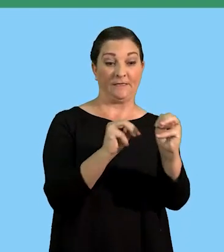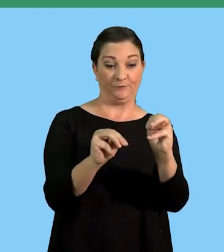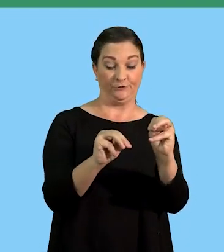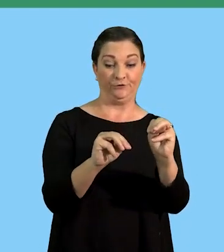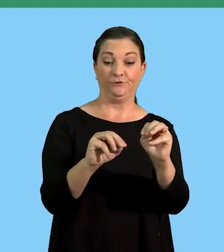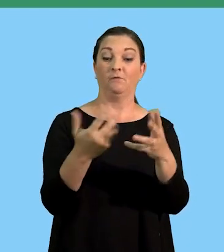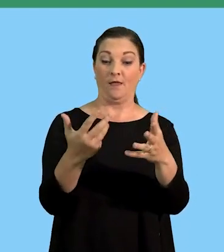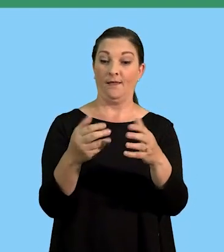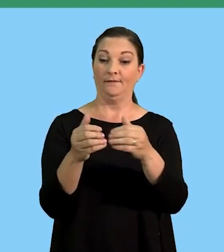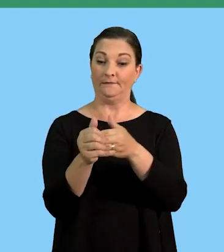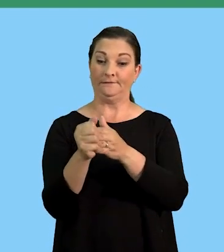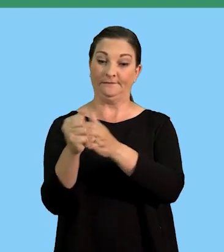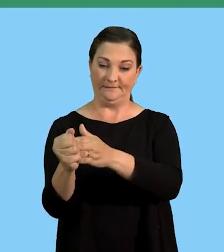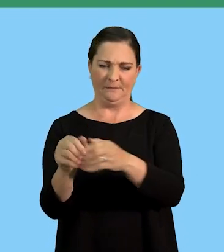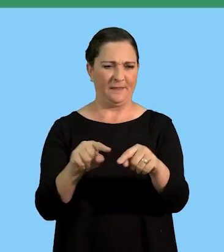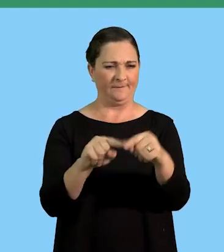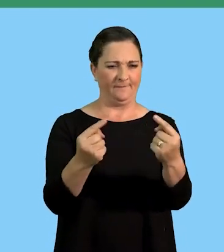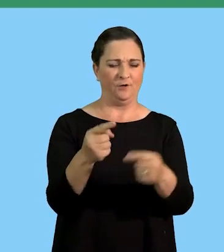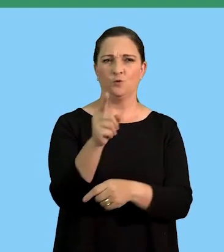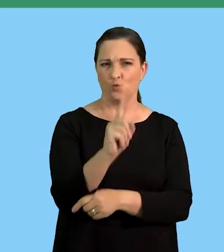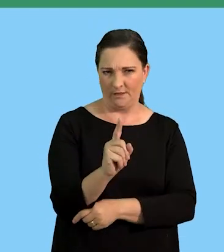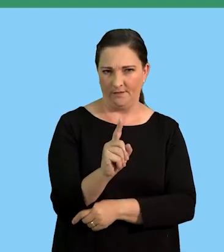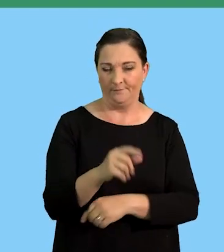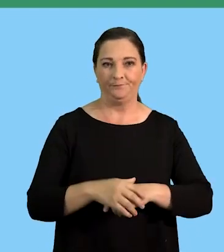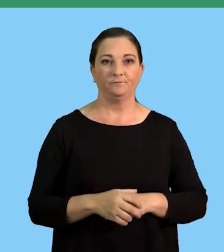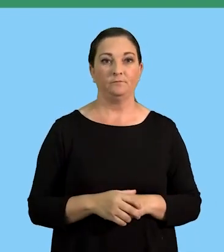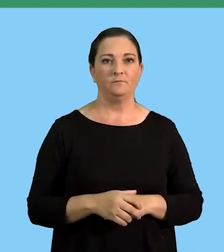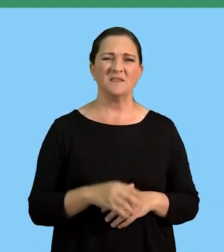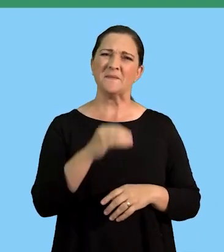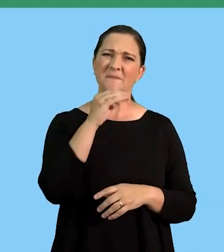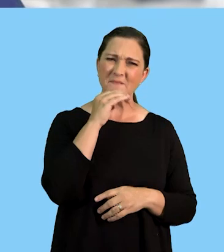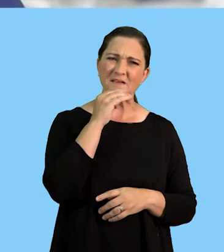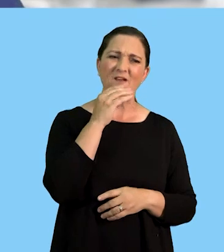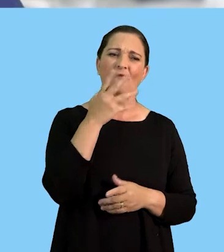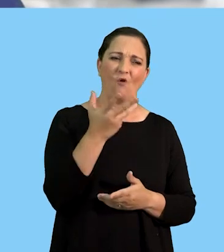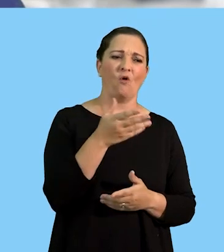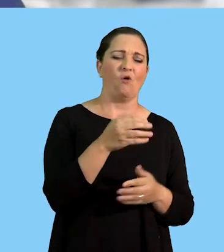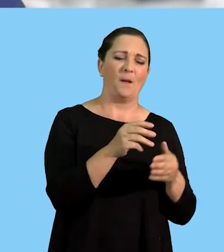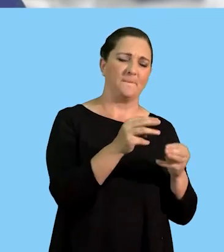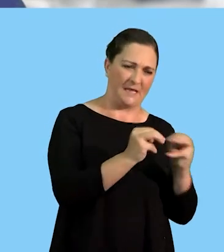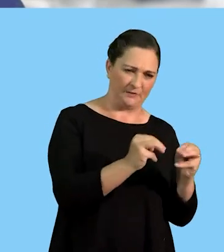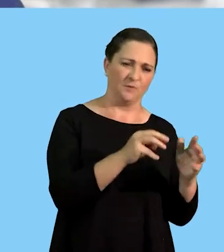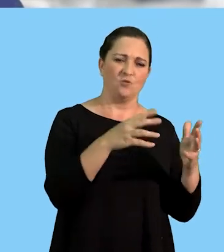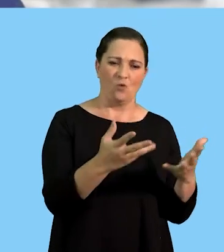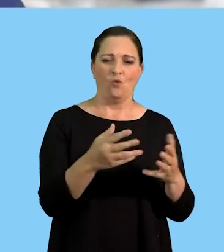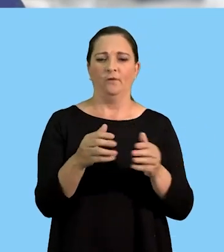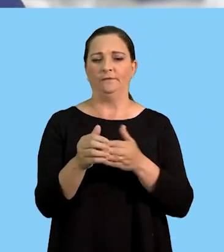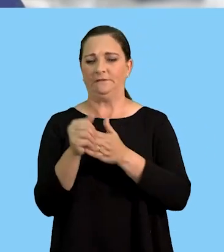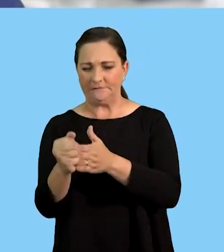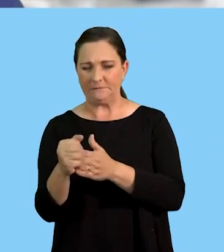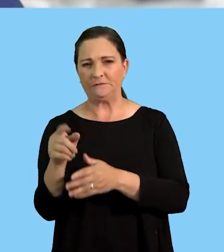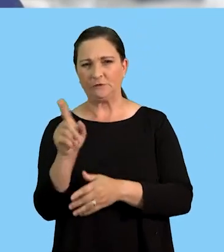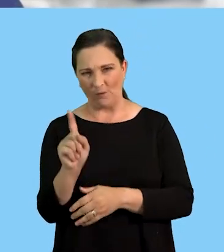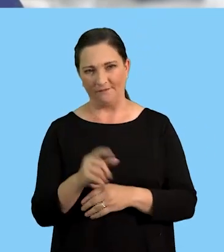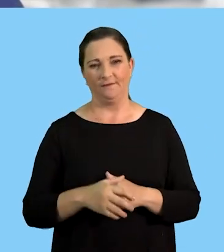and leadership. Let us first address that aspect by looking into the meaning of each aspect, which is what